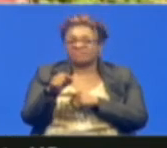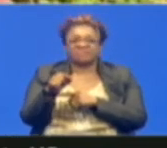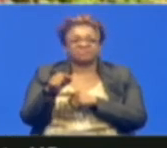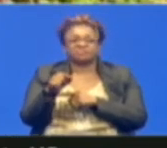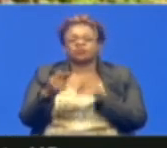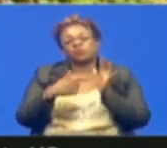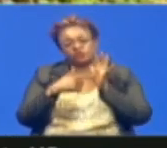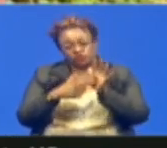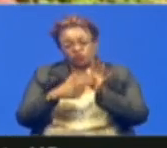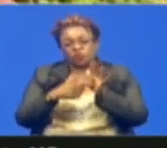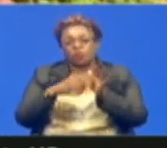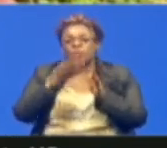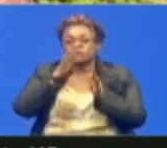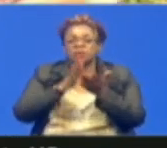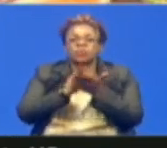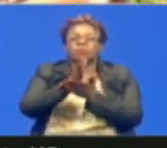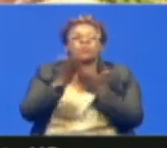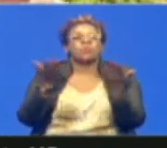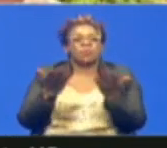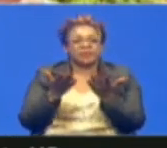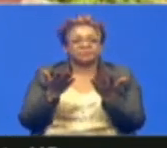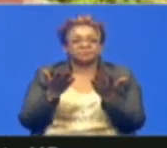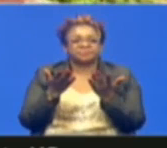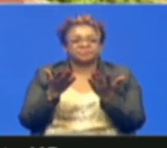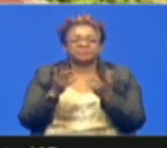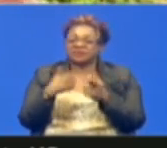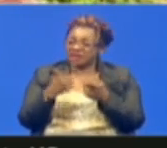mahali maji inapetea. Na tukaja mpaka ikaja kuingia